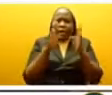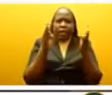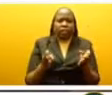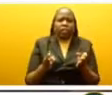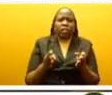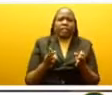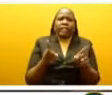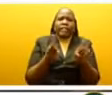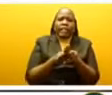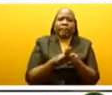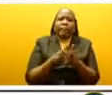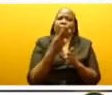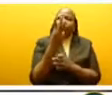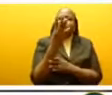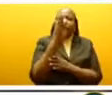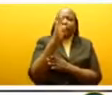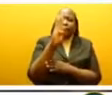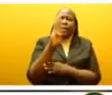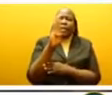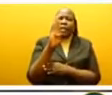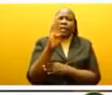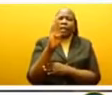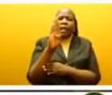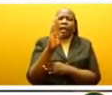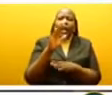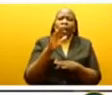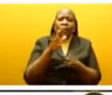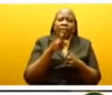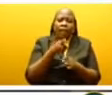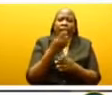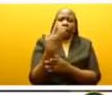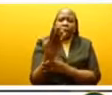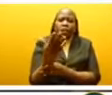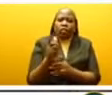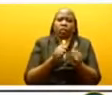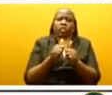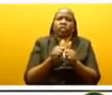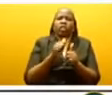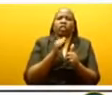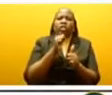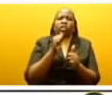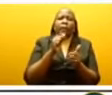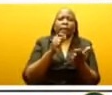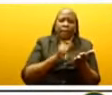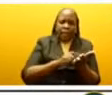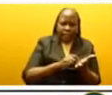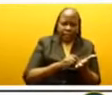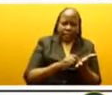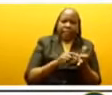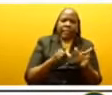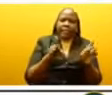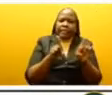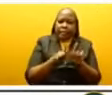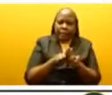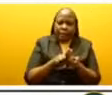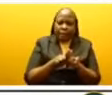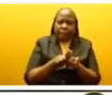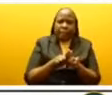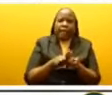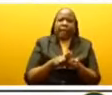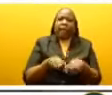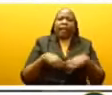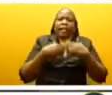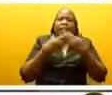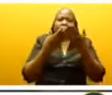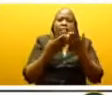3D then addresses the question of unmarked ballots. Regulation 81B then provides that